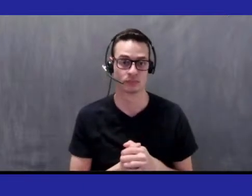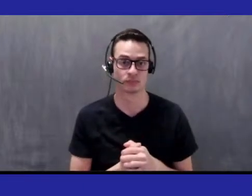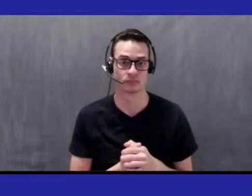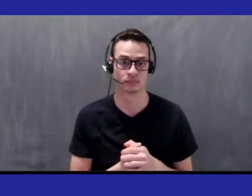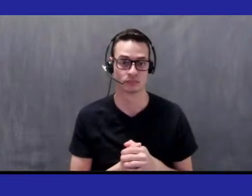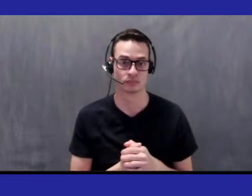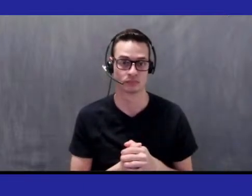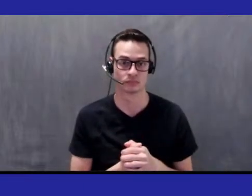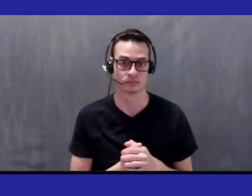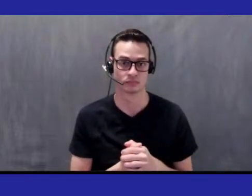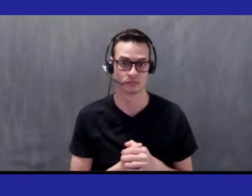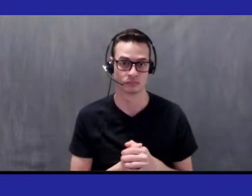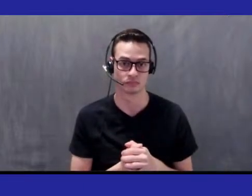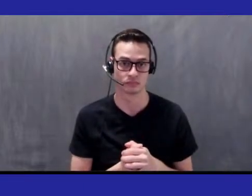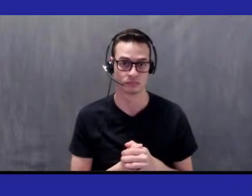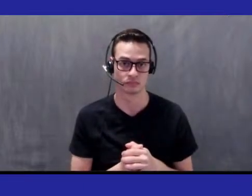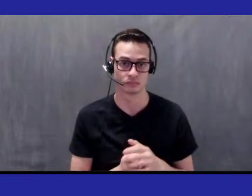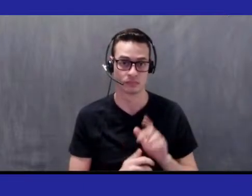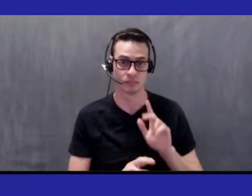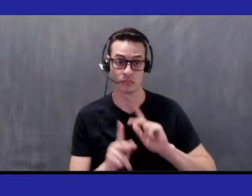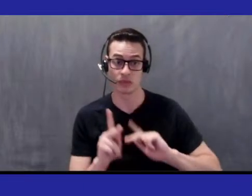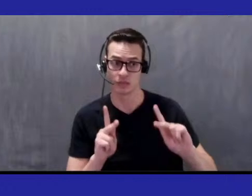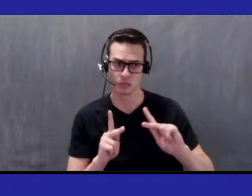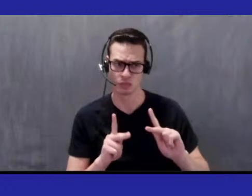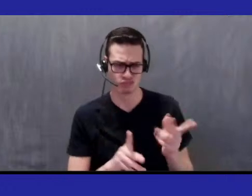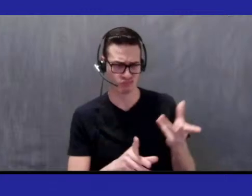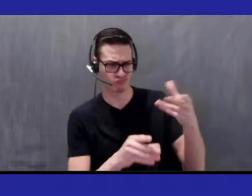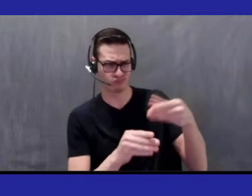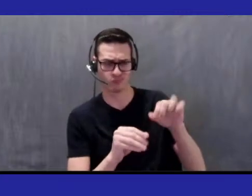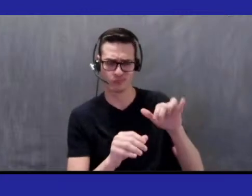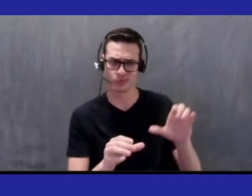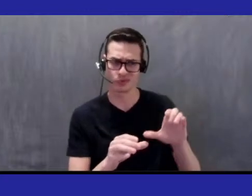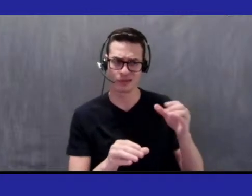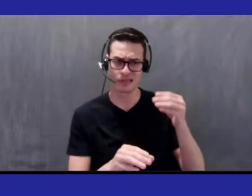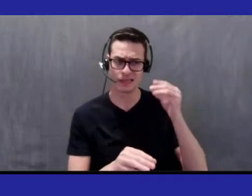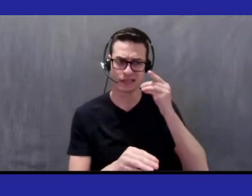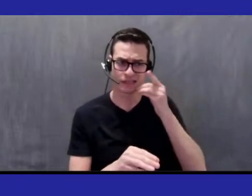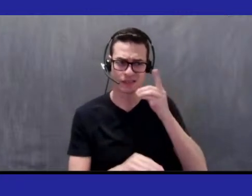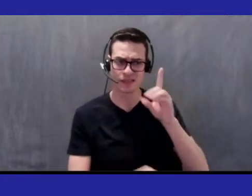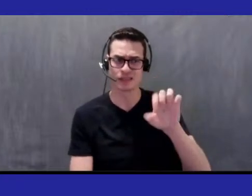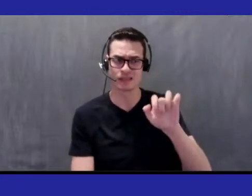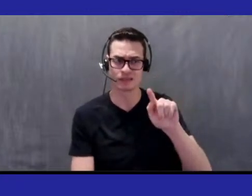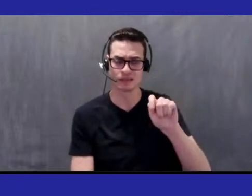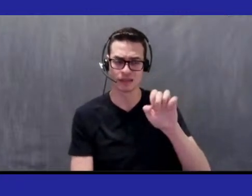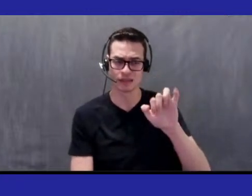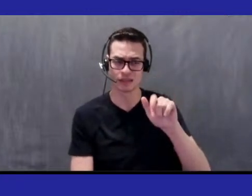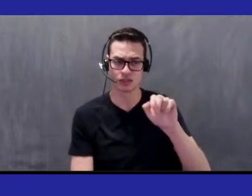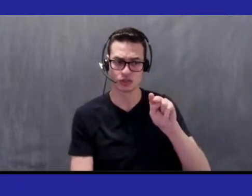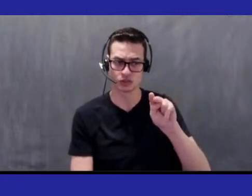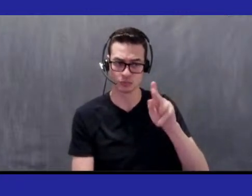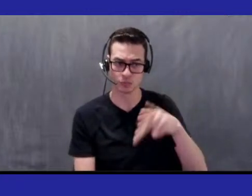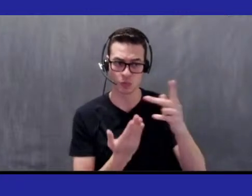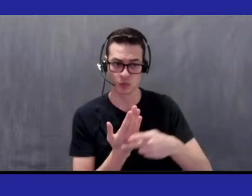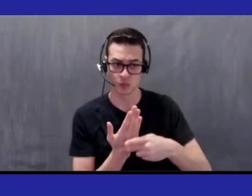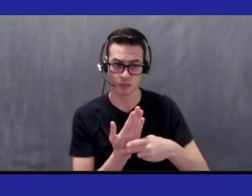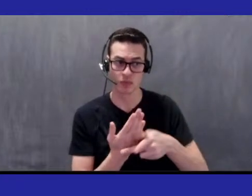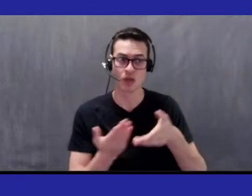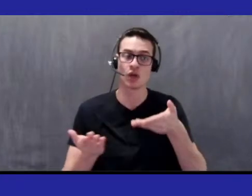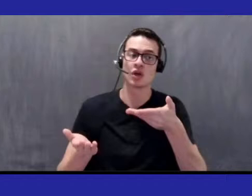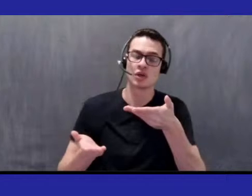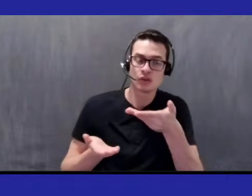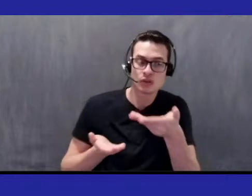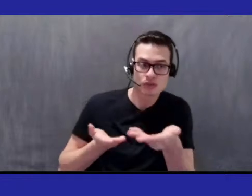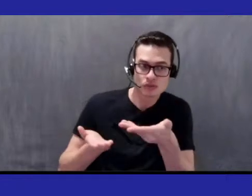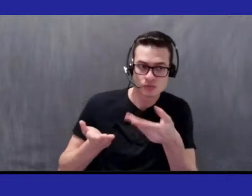participating in the Certified Dietary Manager Program, the ServSafe Food Handler Certification, the ServSafe Manager